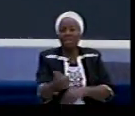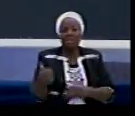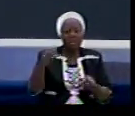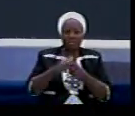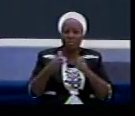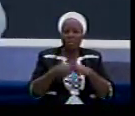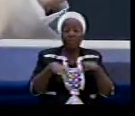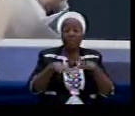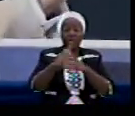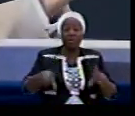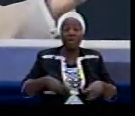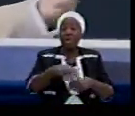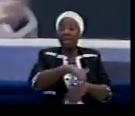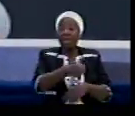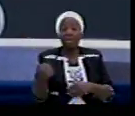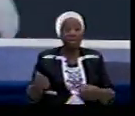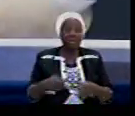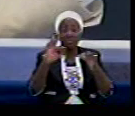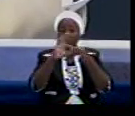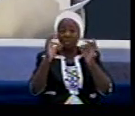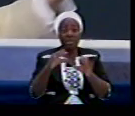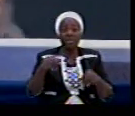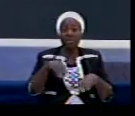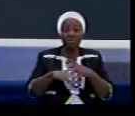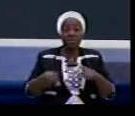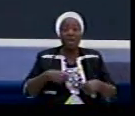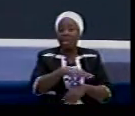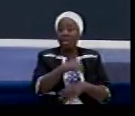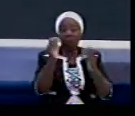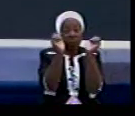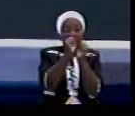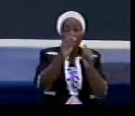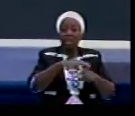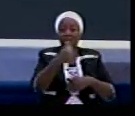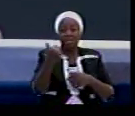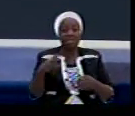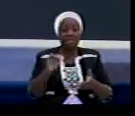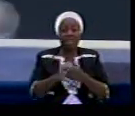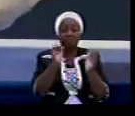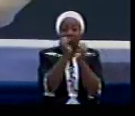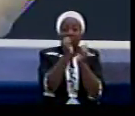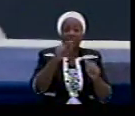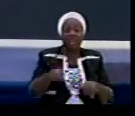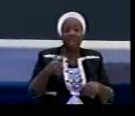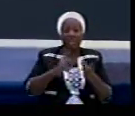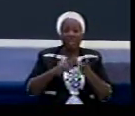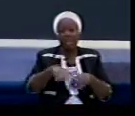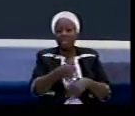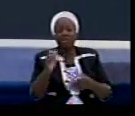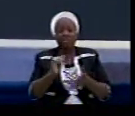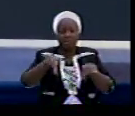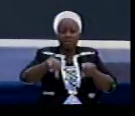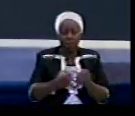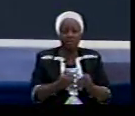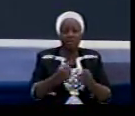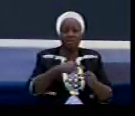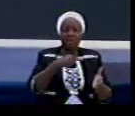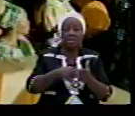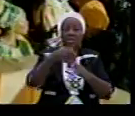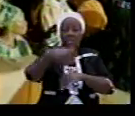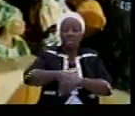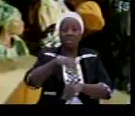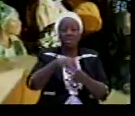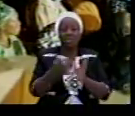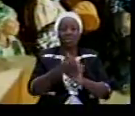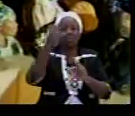your life, every chain, every shackle, everything that ties you, everything will be broken in